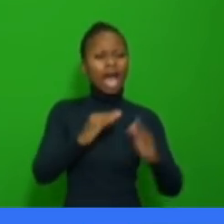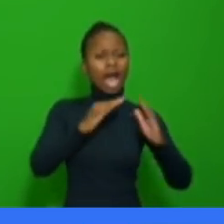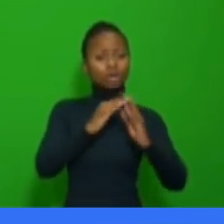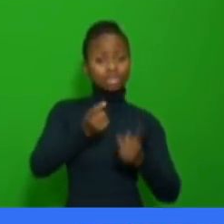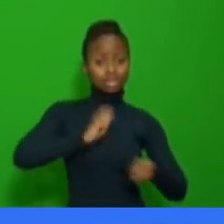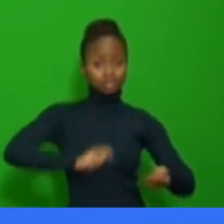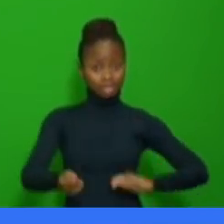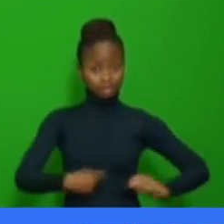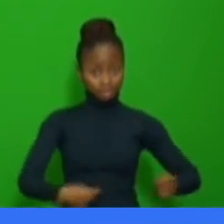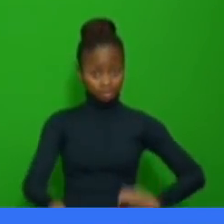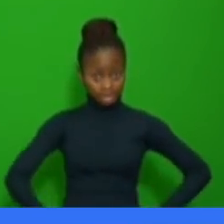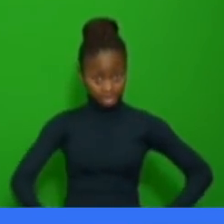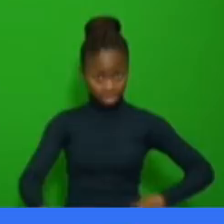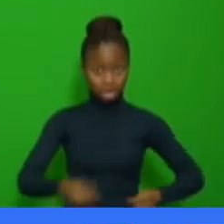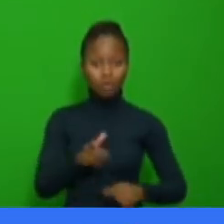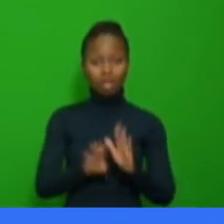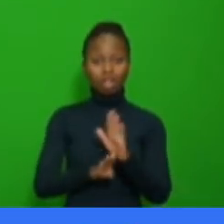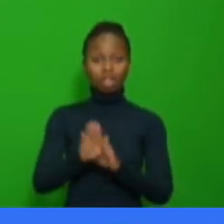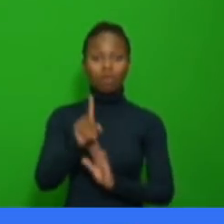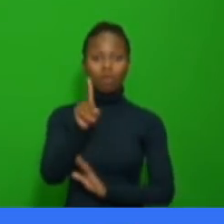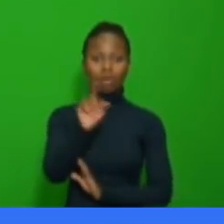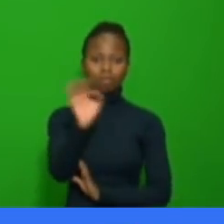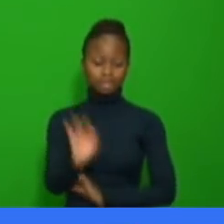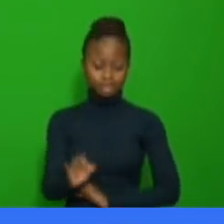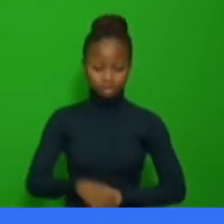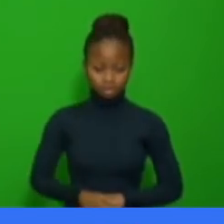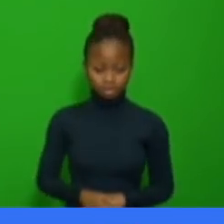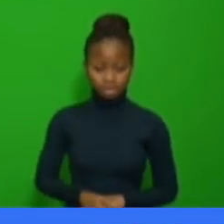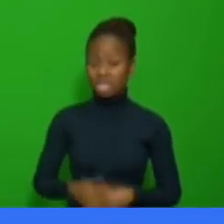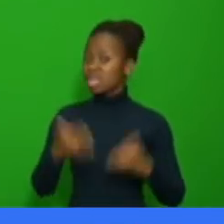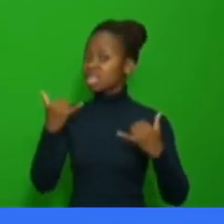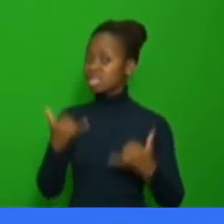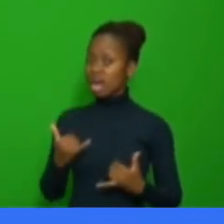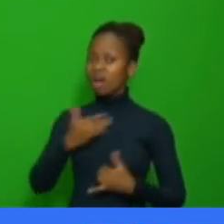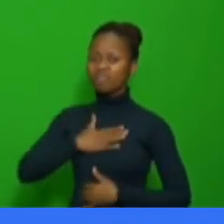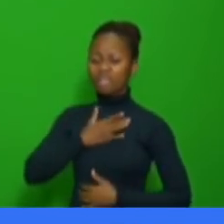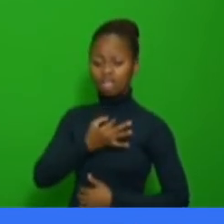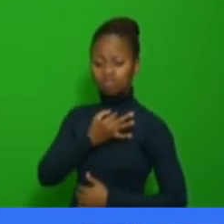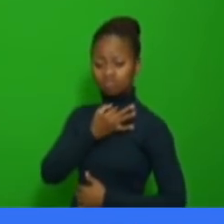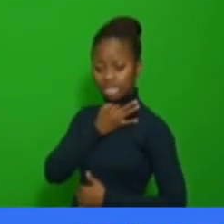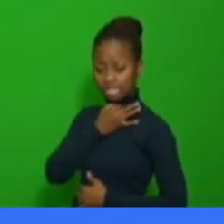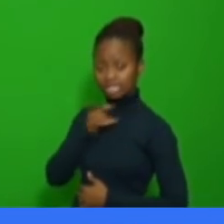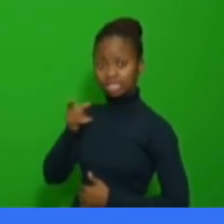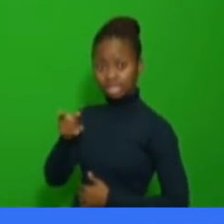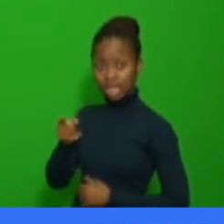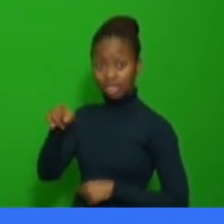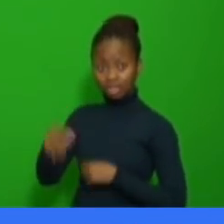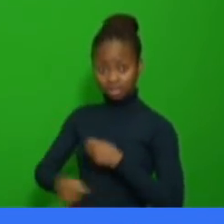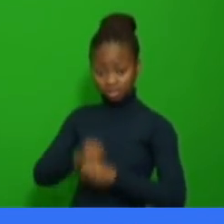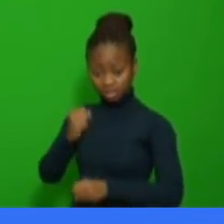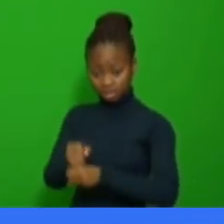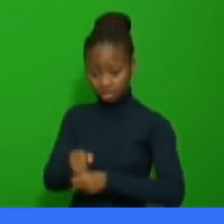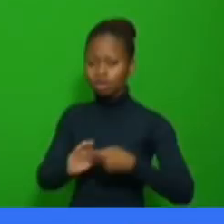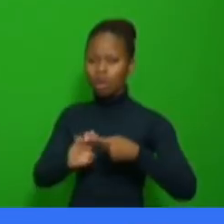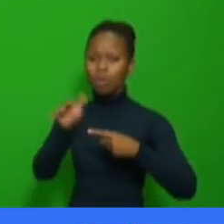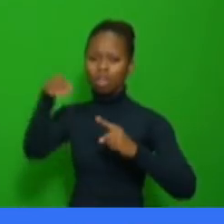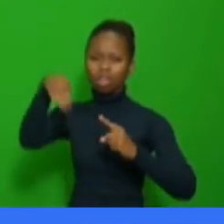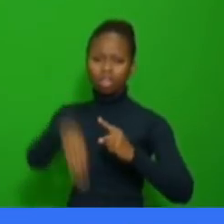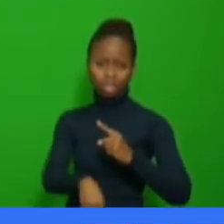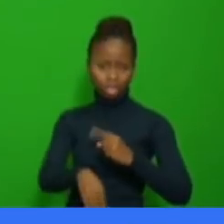by a modest 1%. The MPC assesses the risks to the growth forecast to be on the